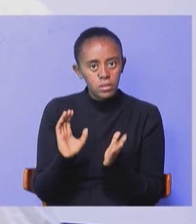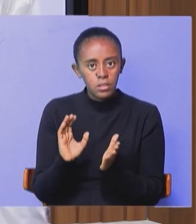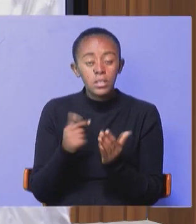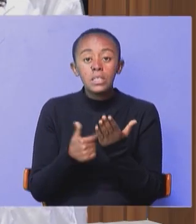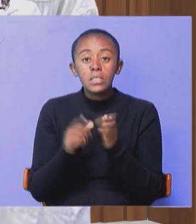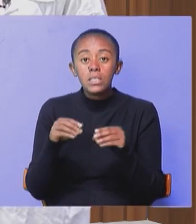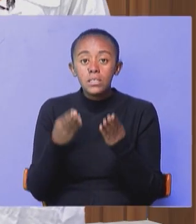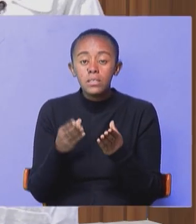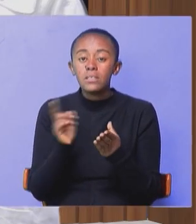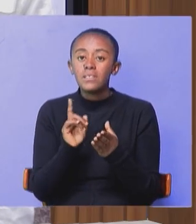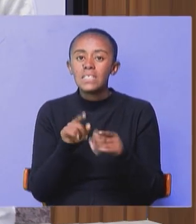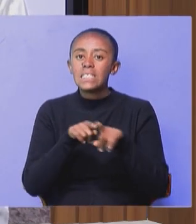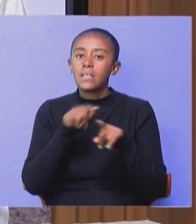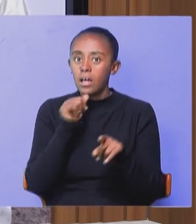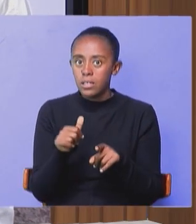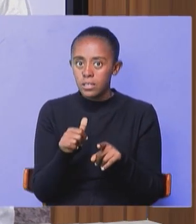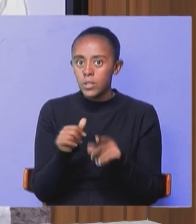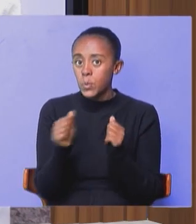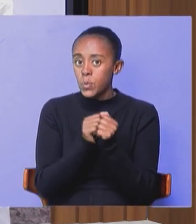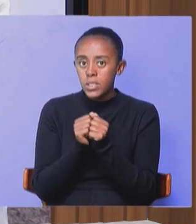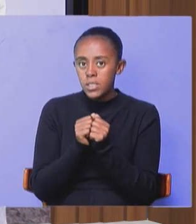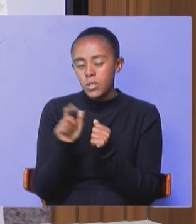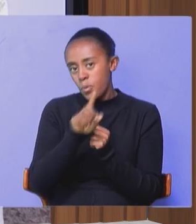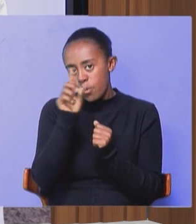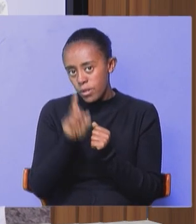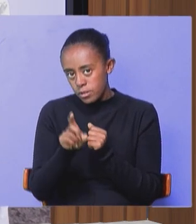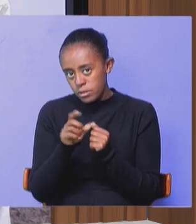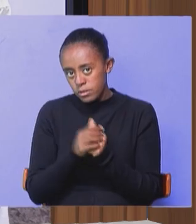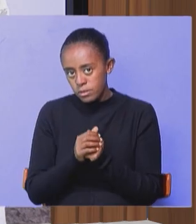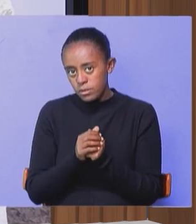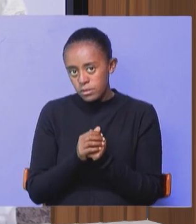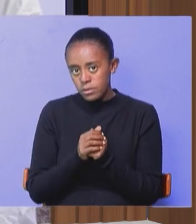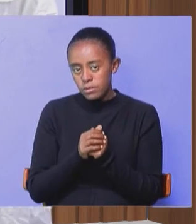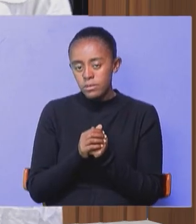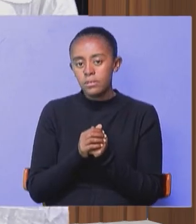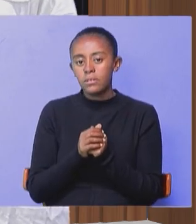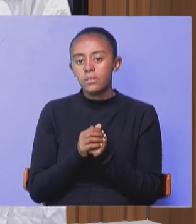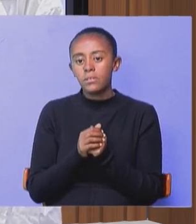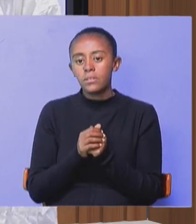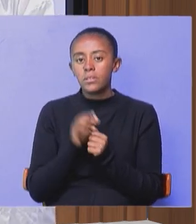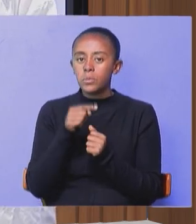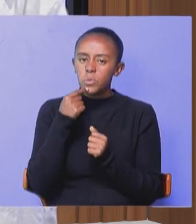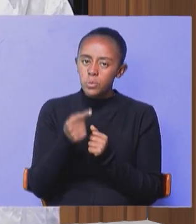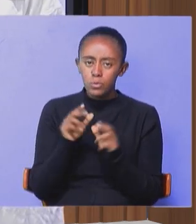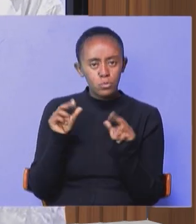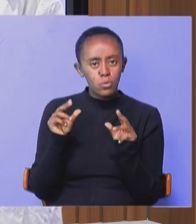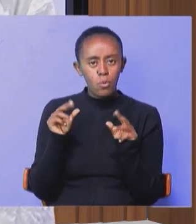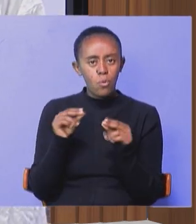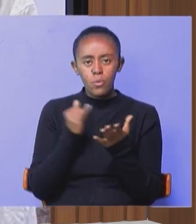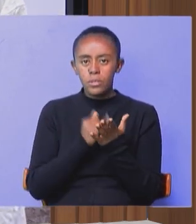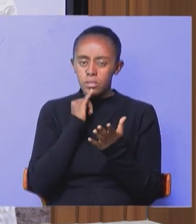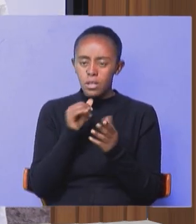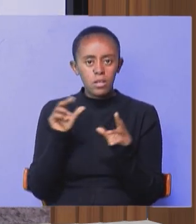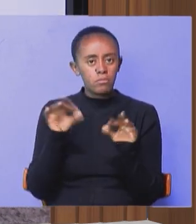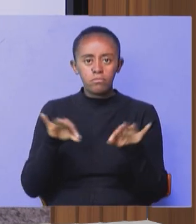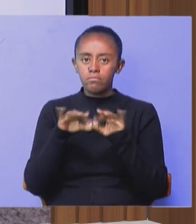here by disagreeing with the question that you're given here somehow. So you're saying, no, it is not